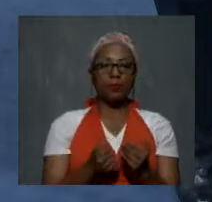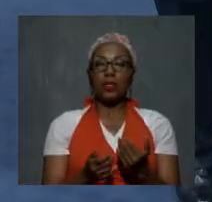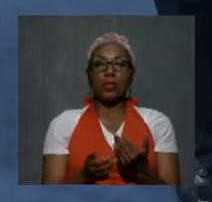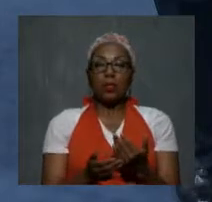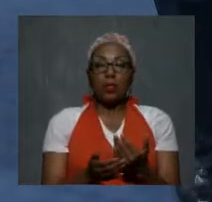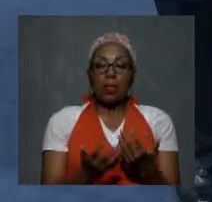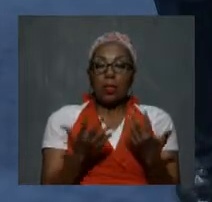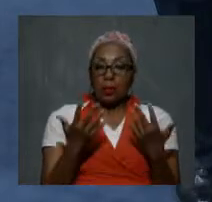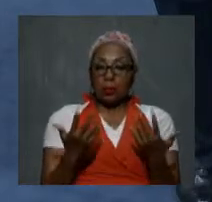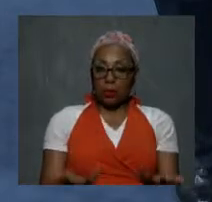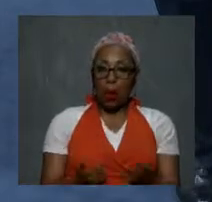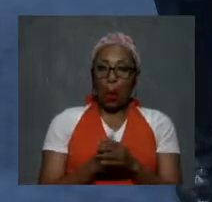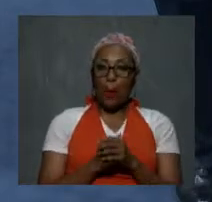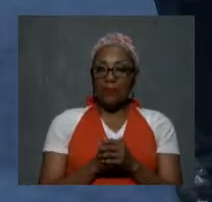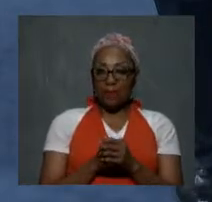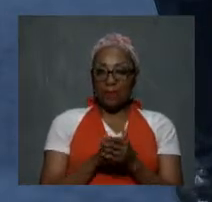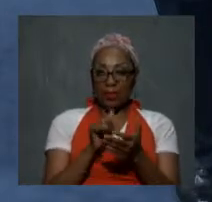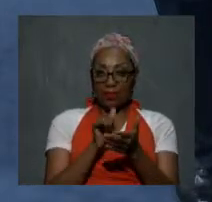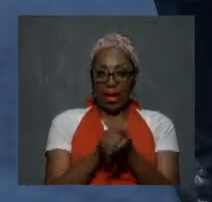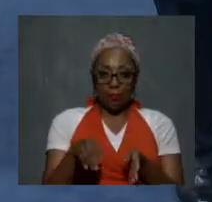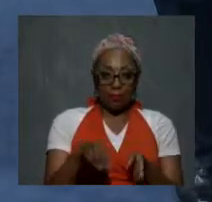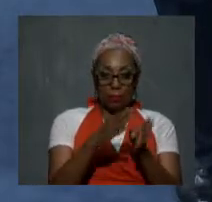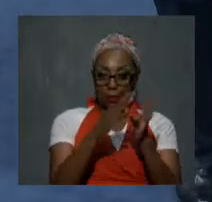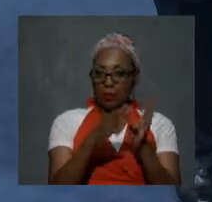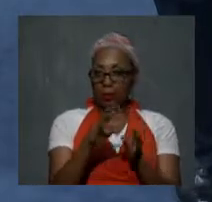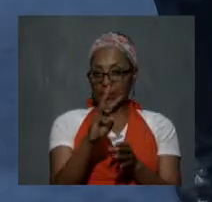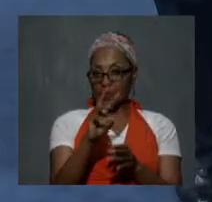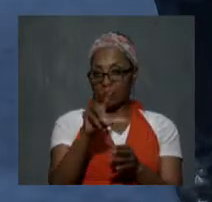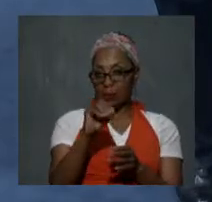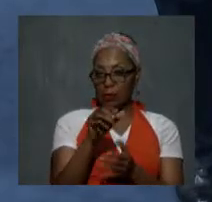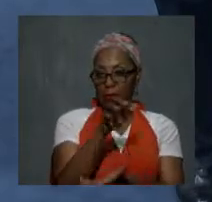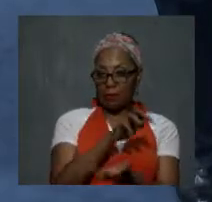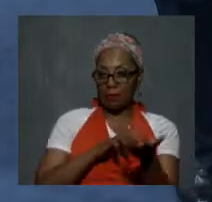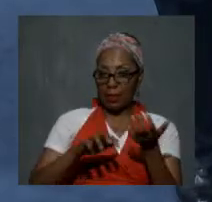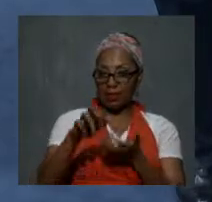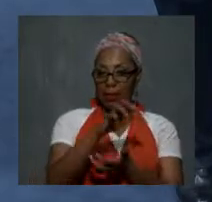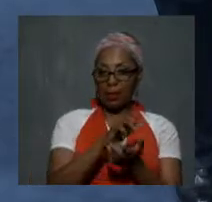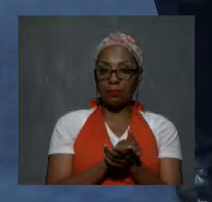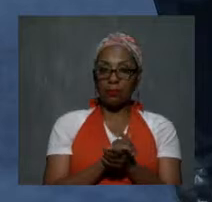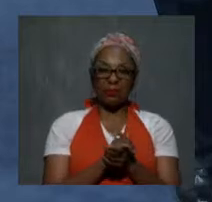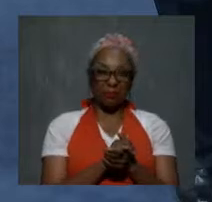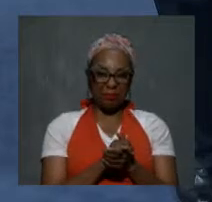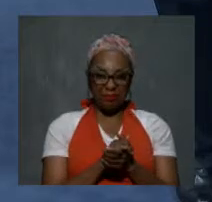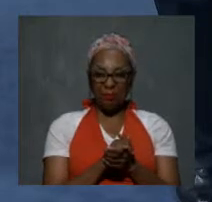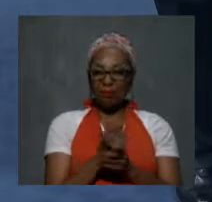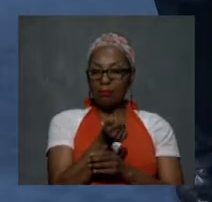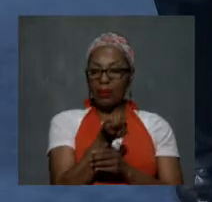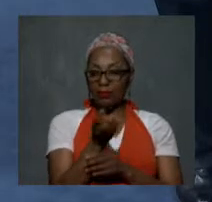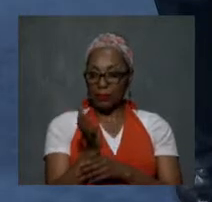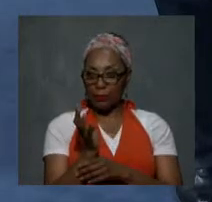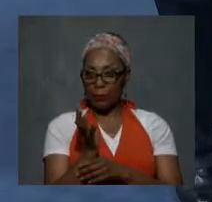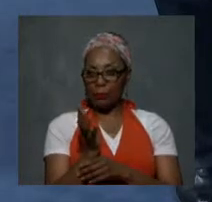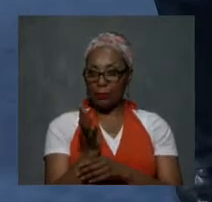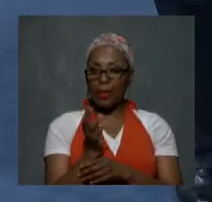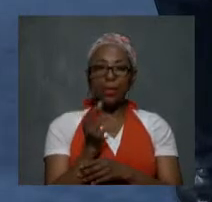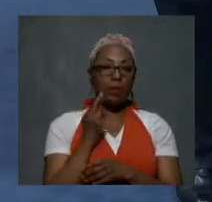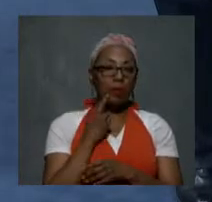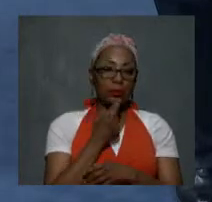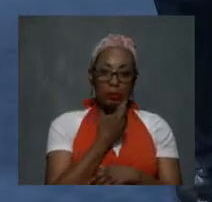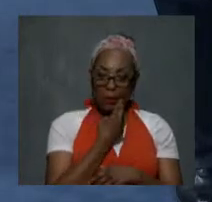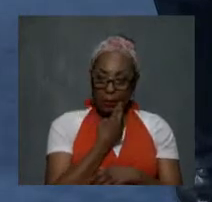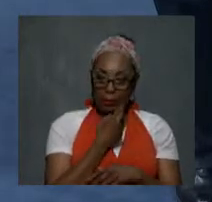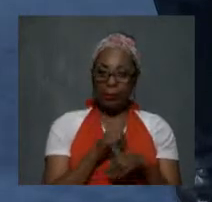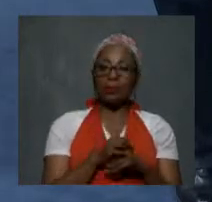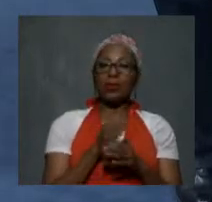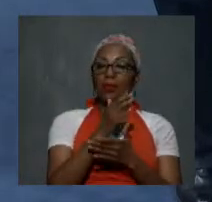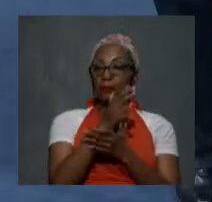So along that frontage of 630, there is a mix of quite a few restaurant